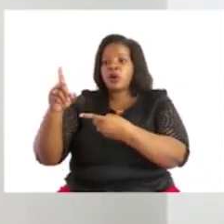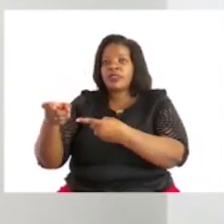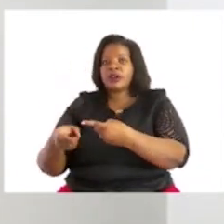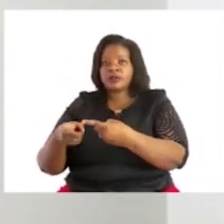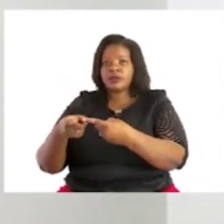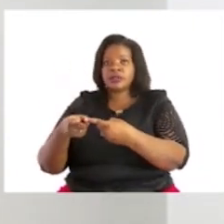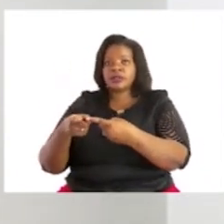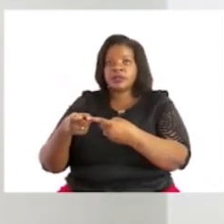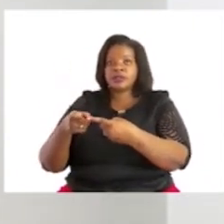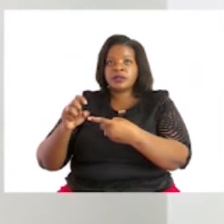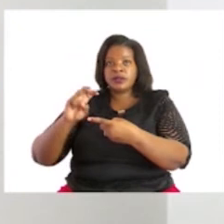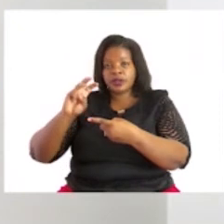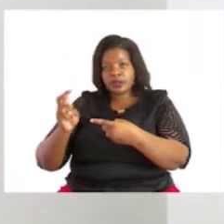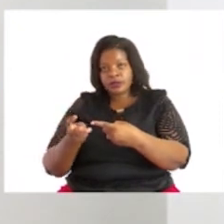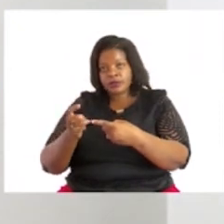1,000 plus